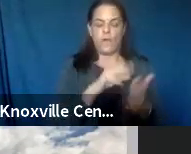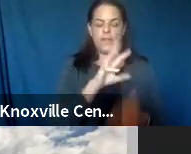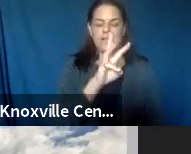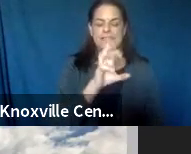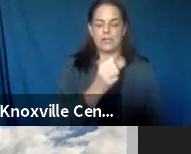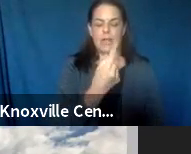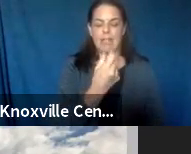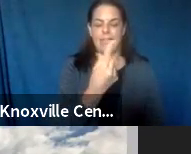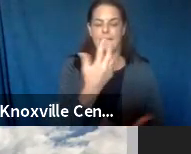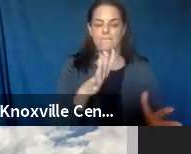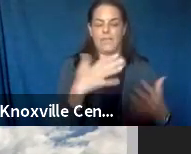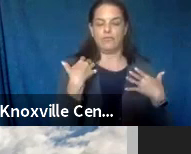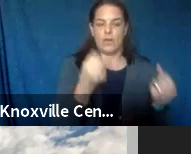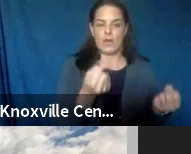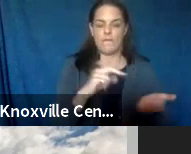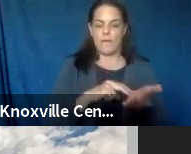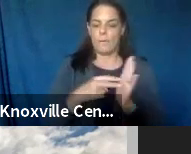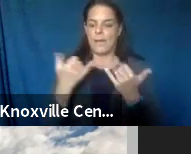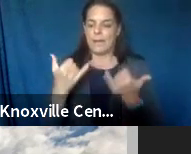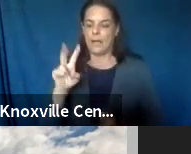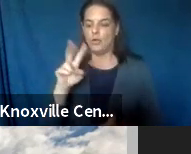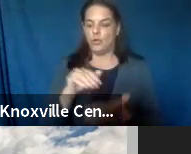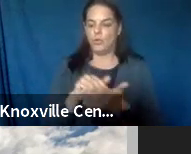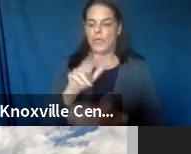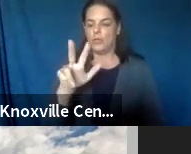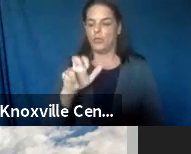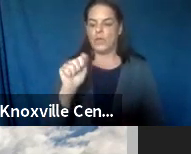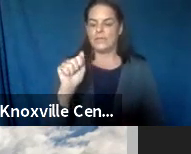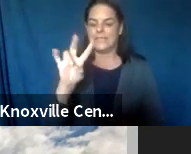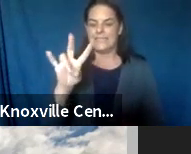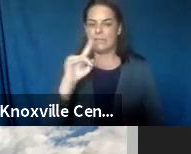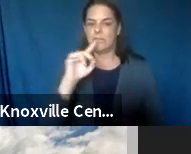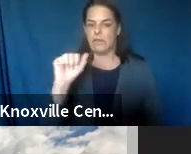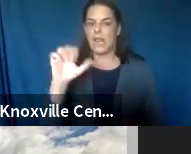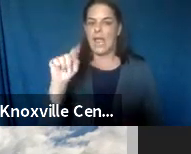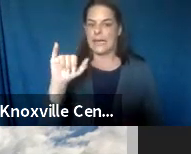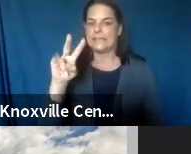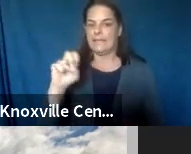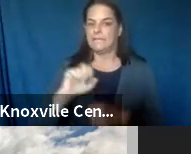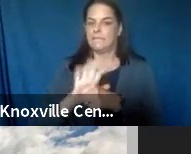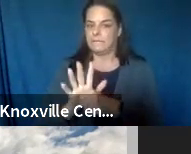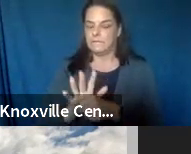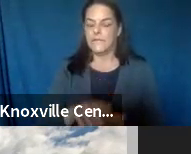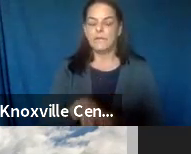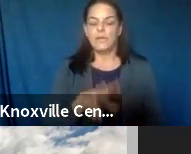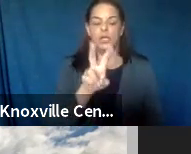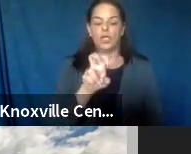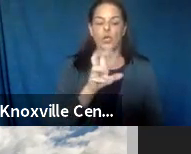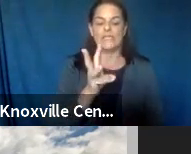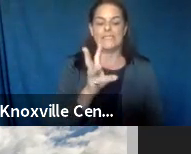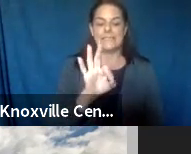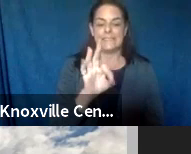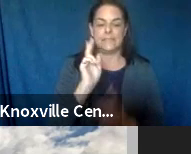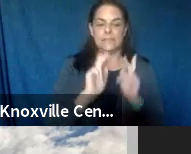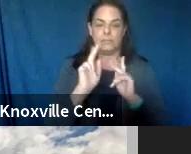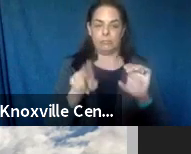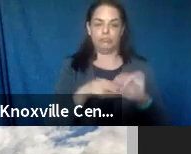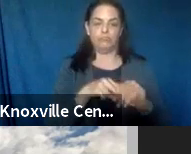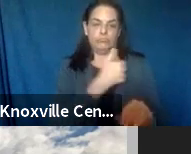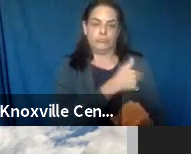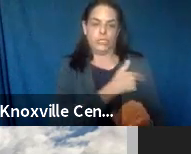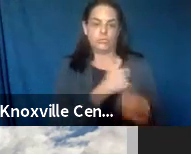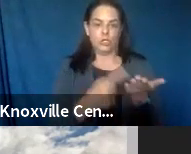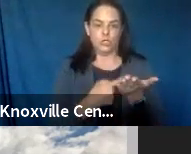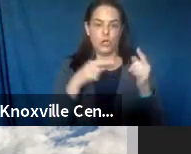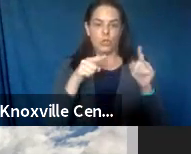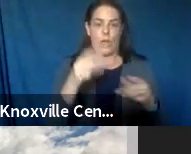4,611 of our cases have recovered, giving us 2,317 active cases. 269 individuals have been hospitalized at some